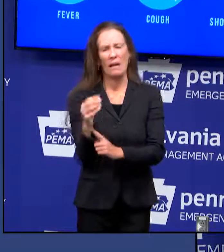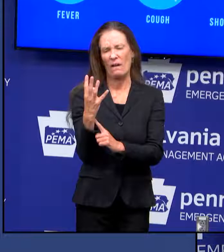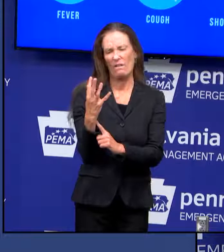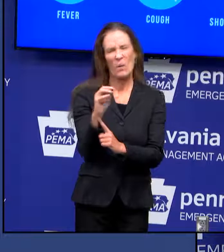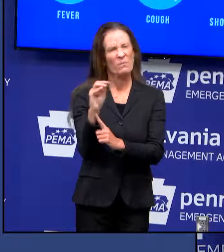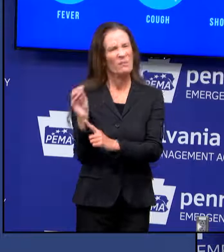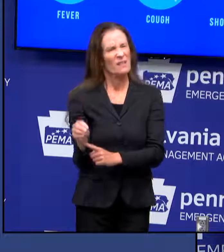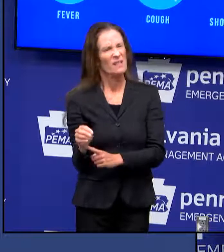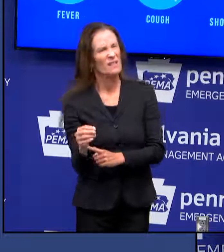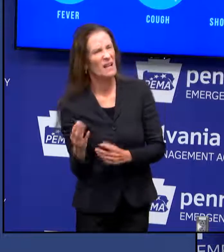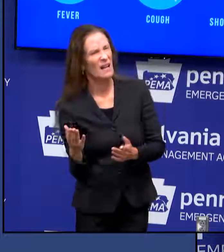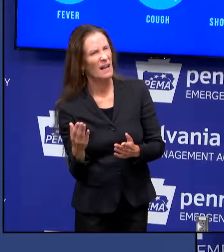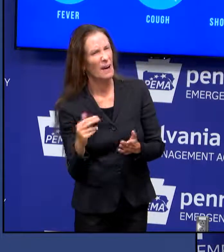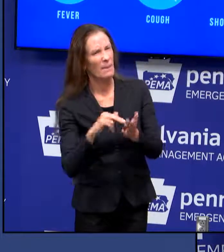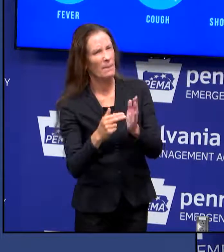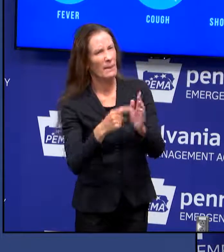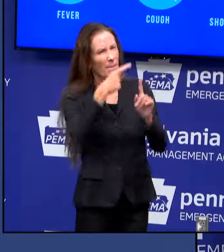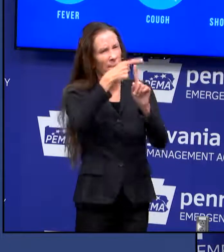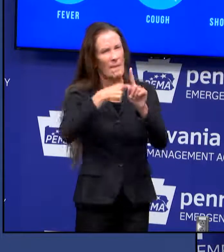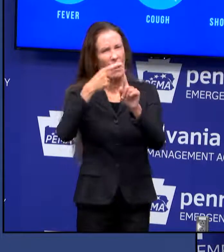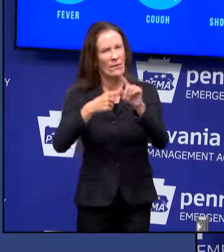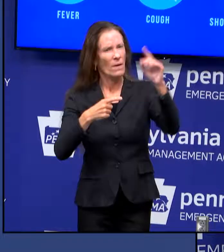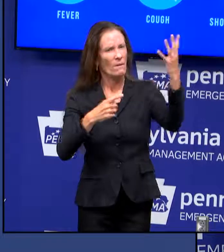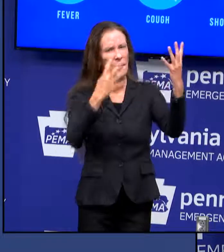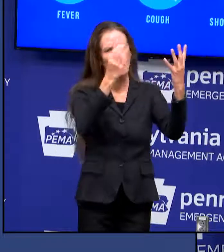our population that we're testing now. At least, yeah.